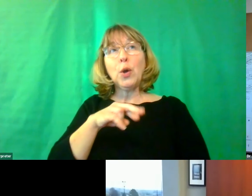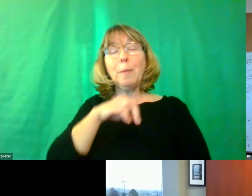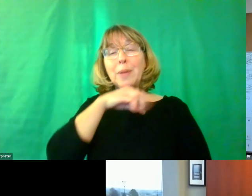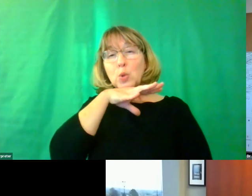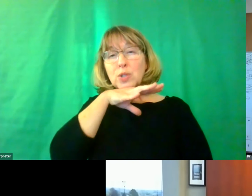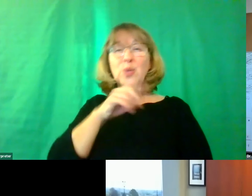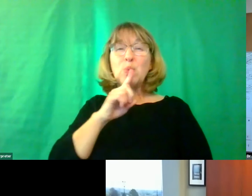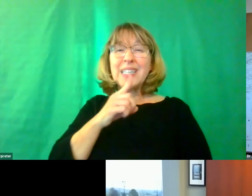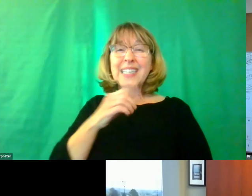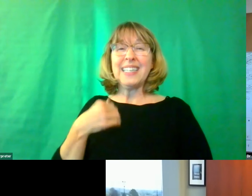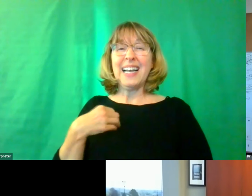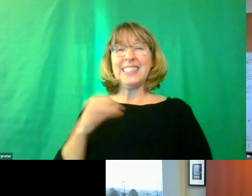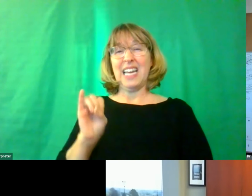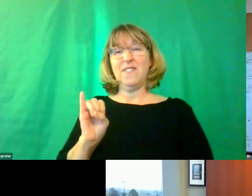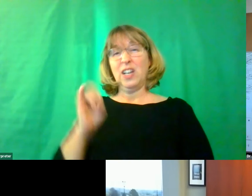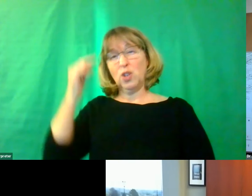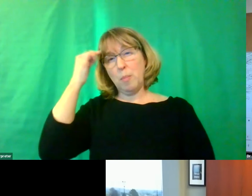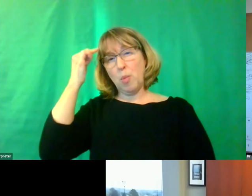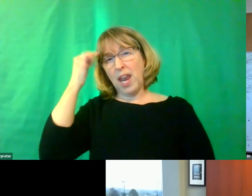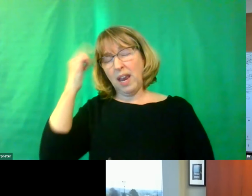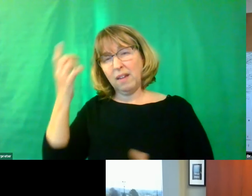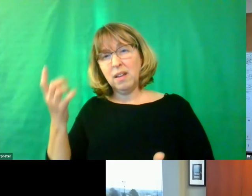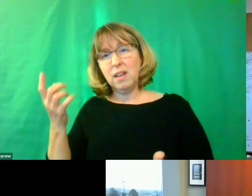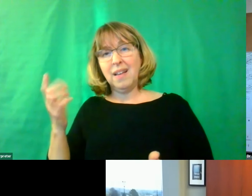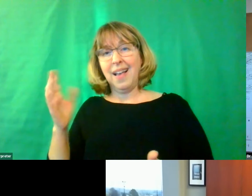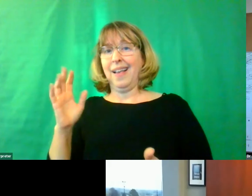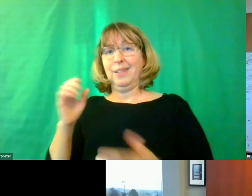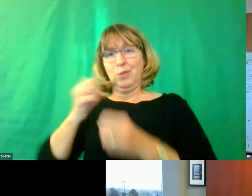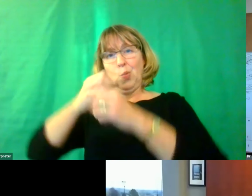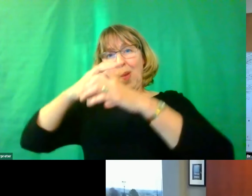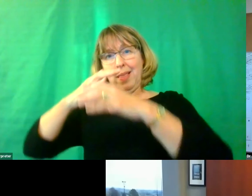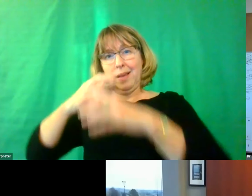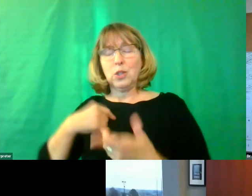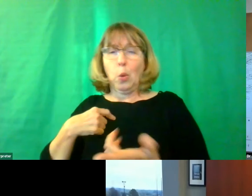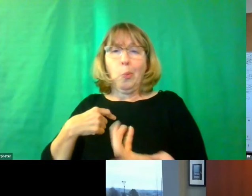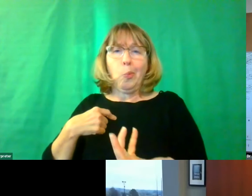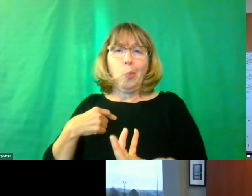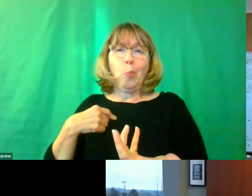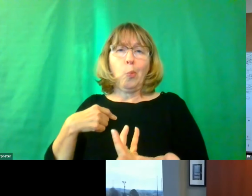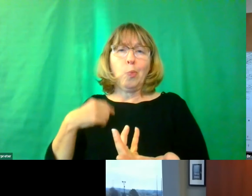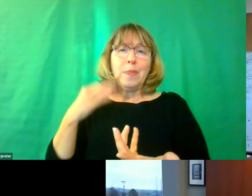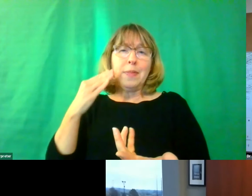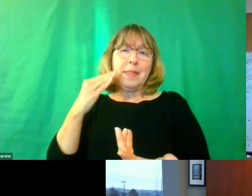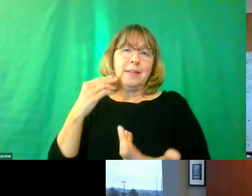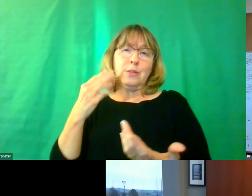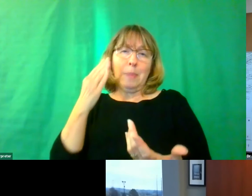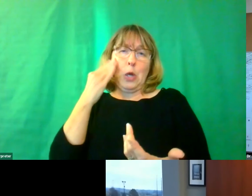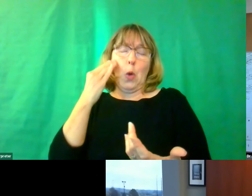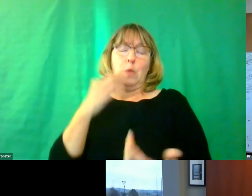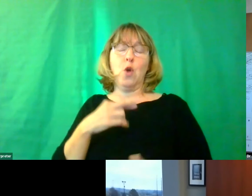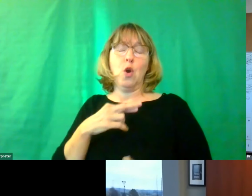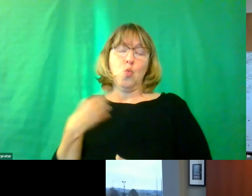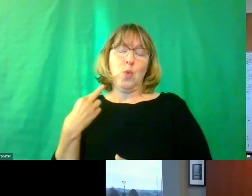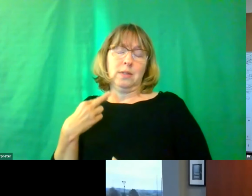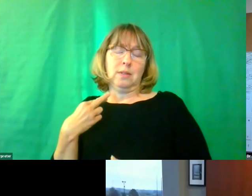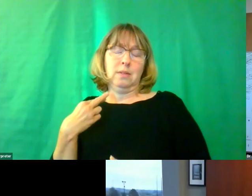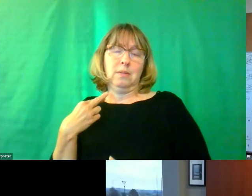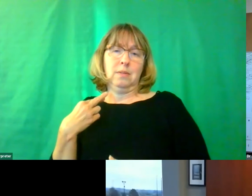brain, and brain inflammation has long been known to be a risk factor for autism. So that's a mechanism by which that could